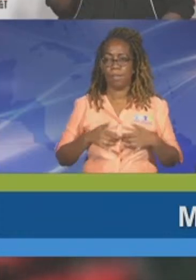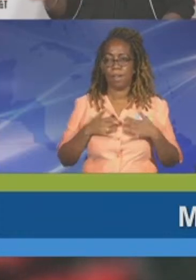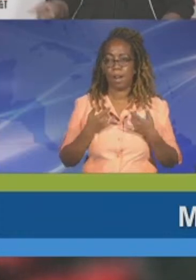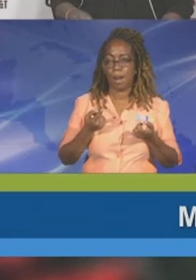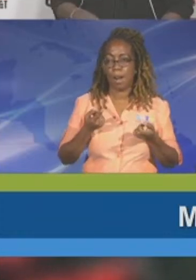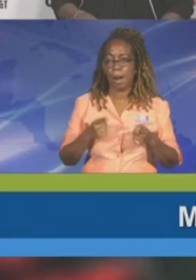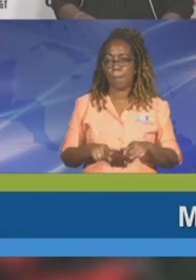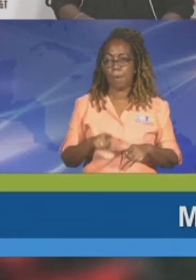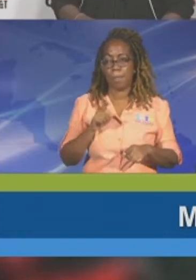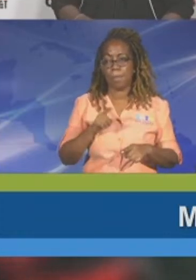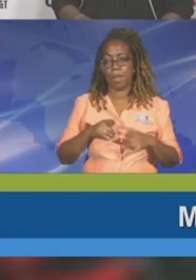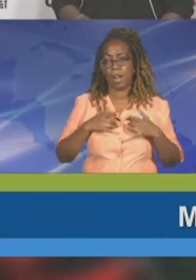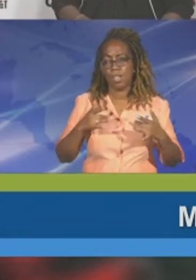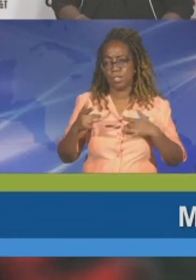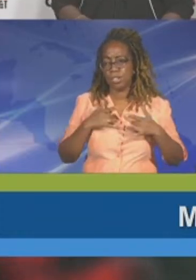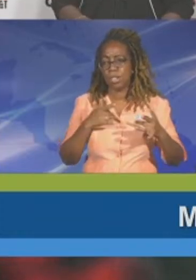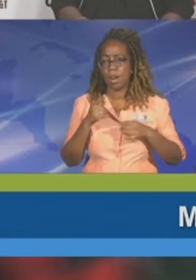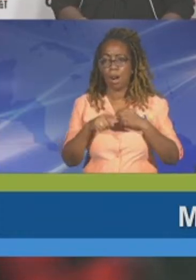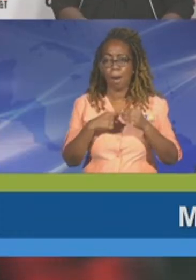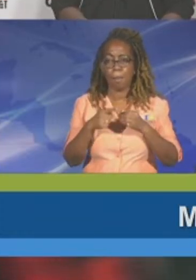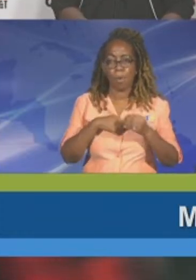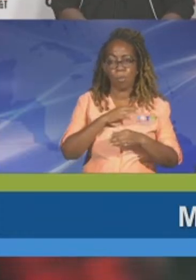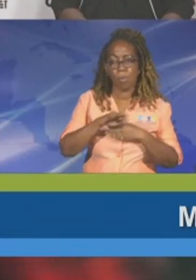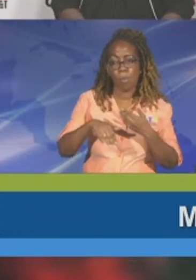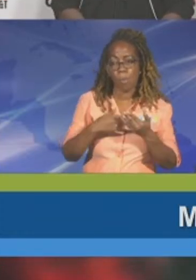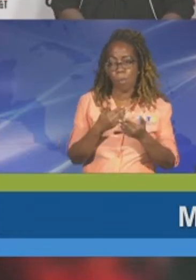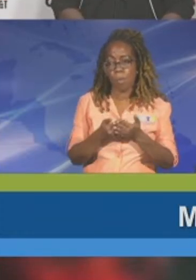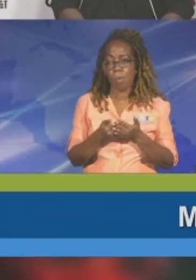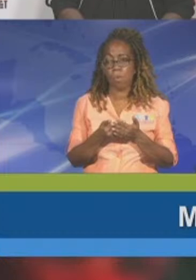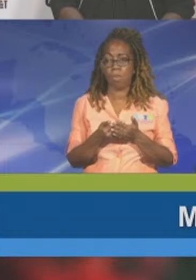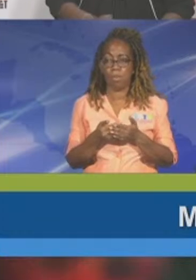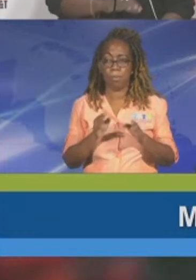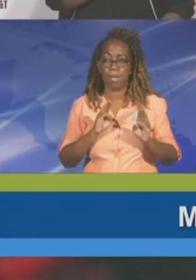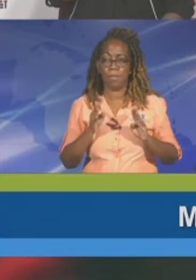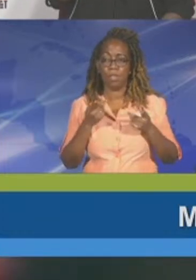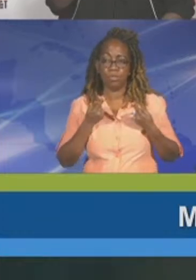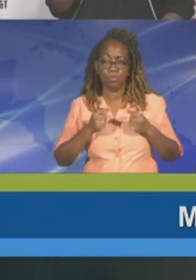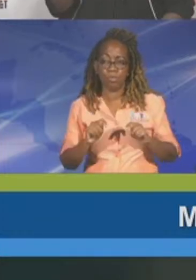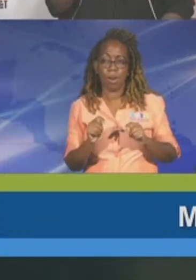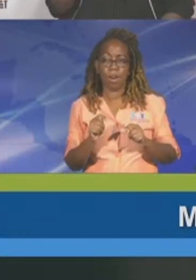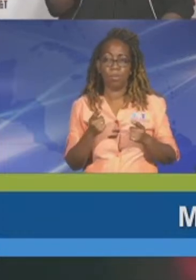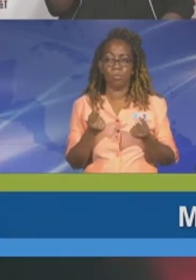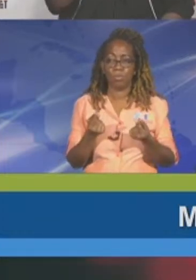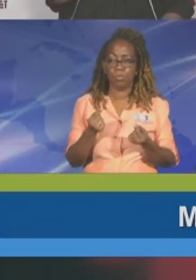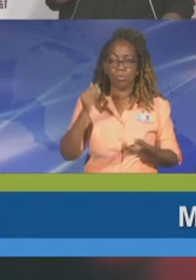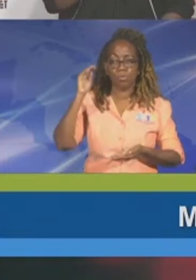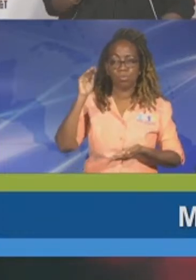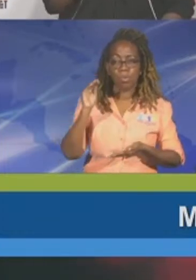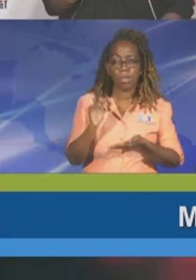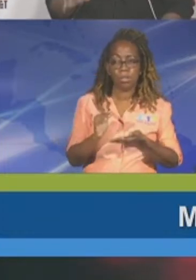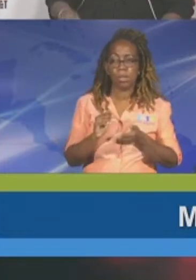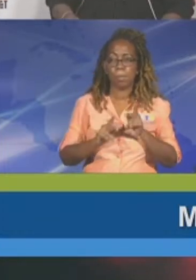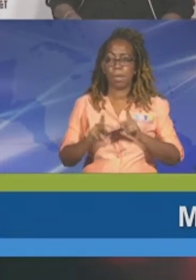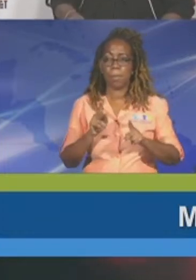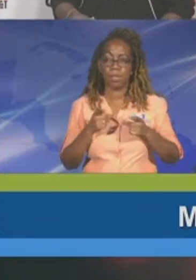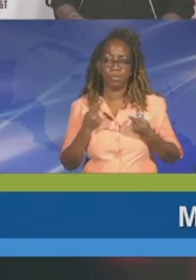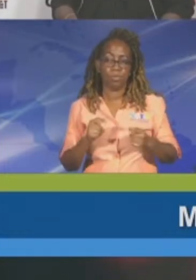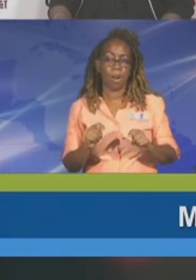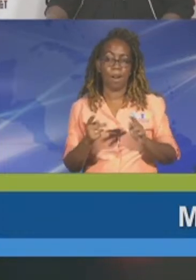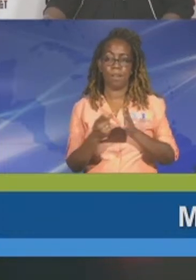concerned about that entire spectrum and do what we can to reduce the prevalence of all of